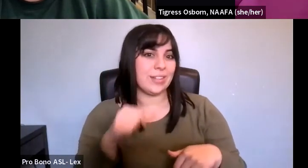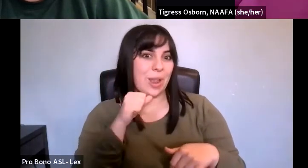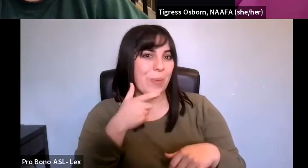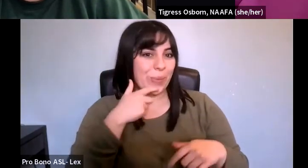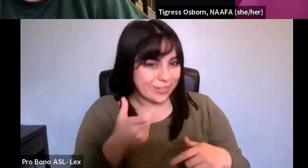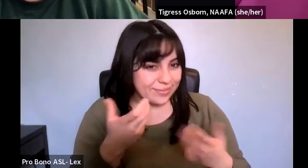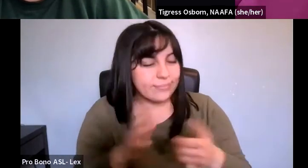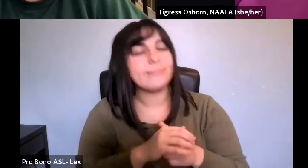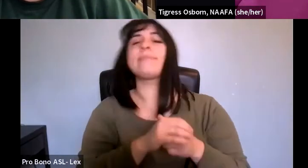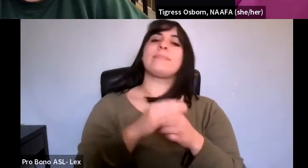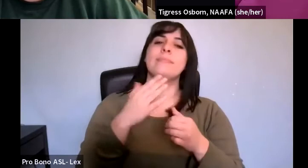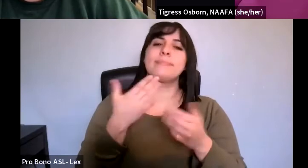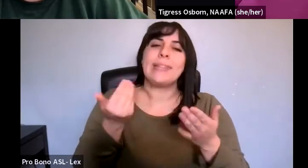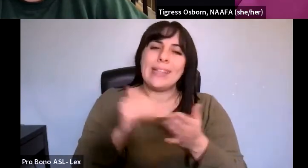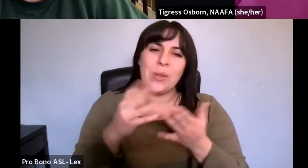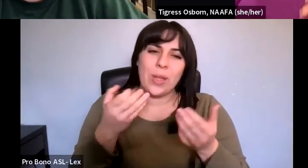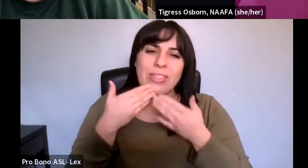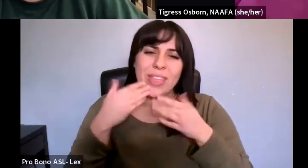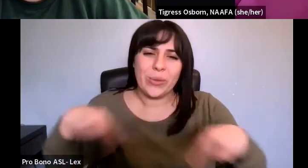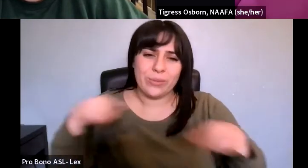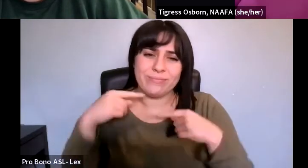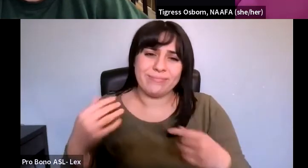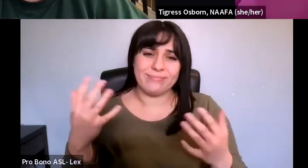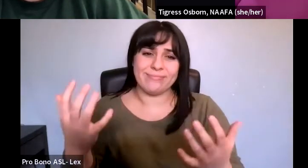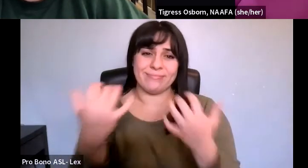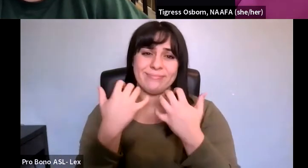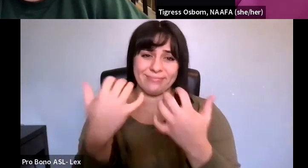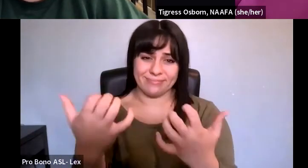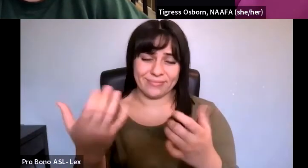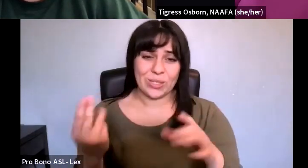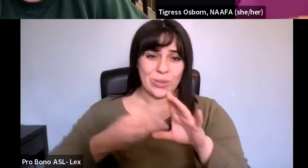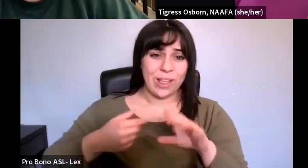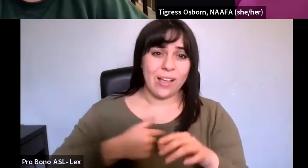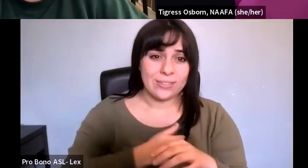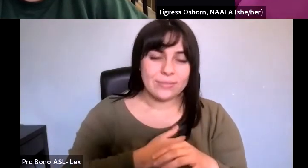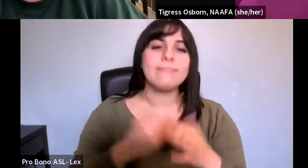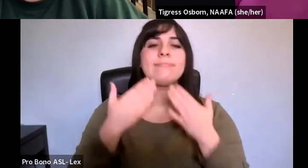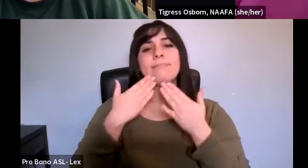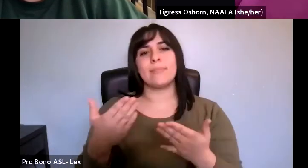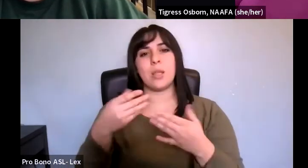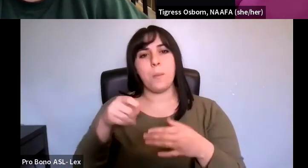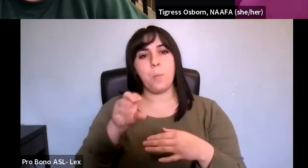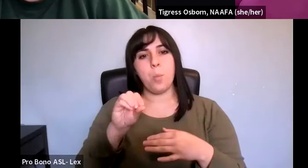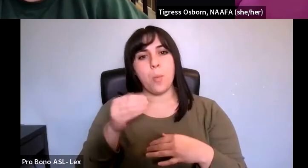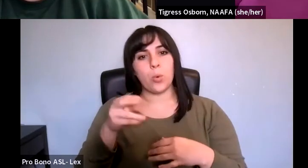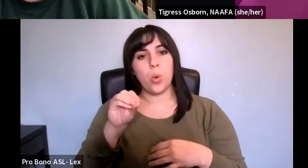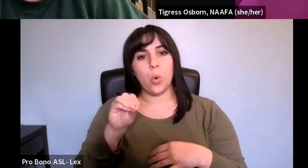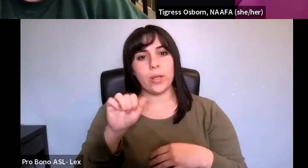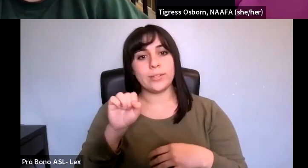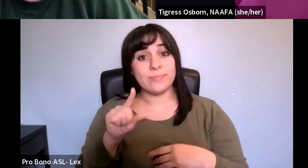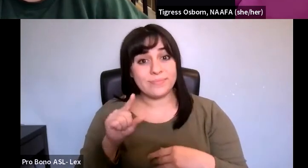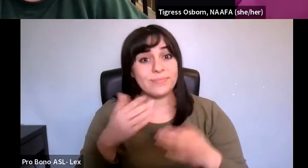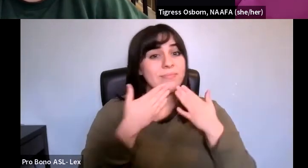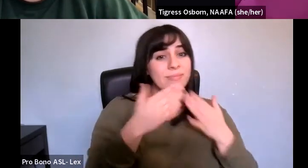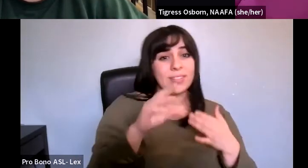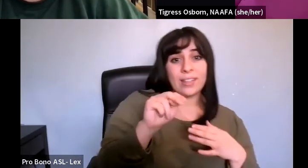Once again, we thank you all for your time for joining us. We thank Pro Bono ASL and all of the team at NAAFA behind the scenes who helps